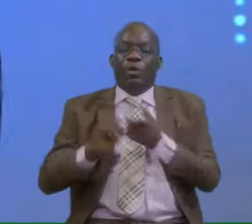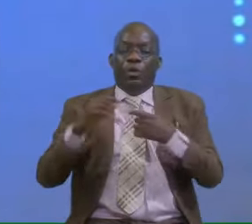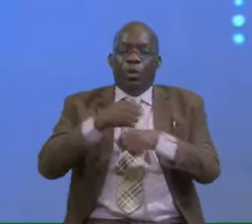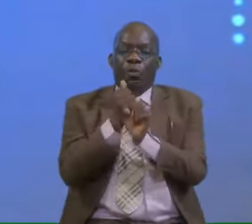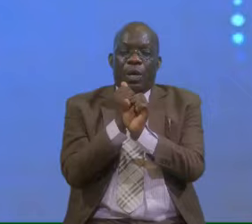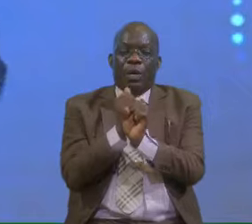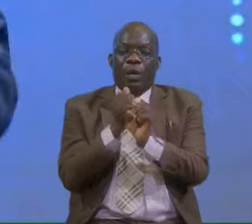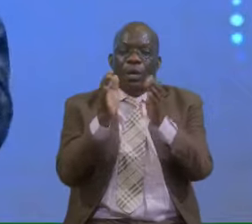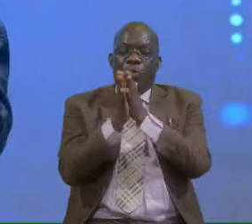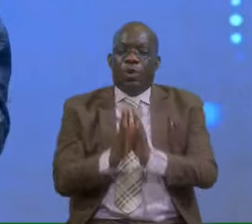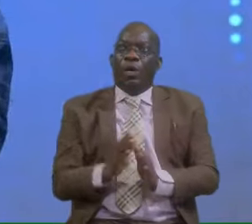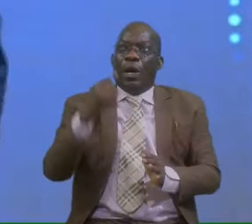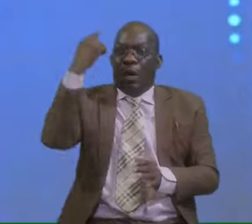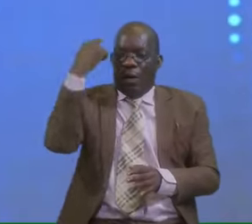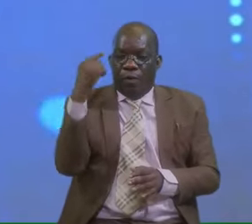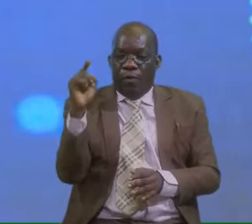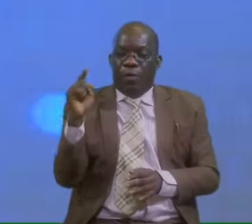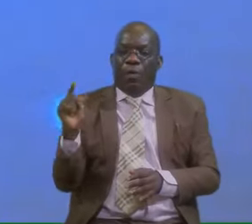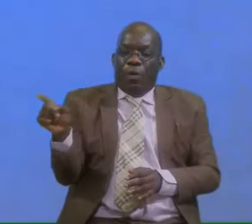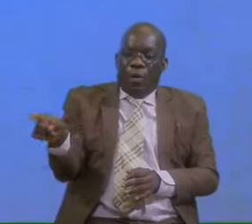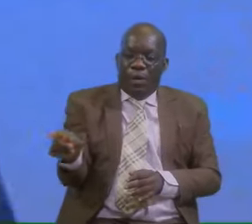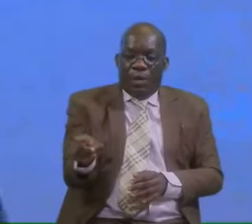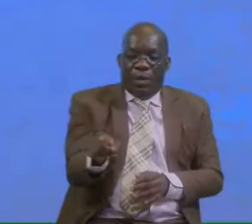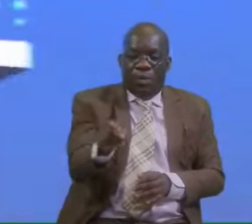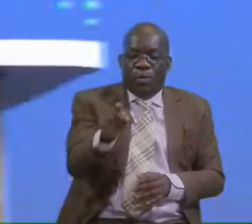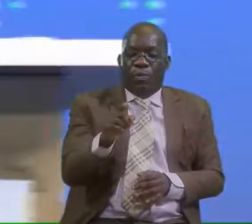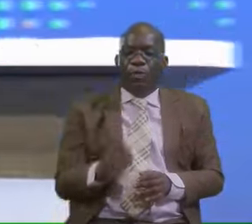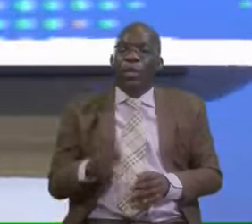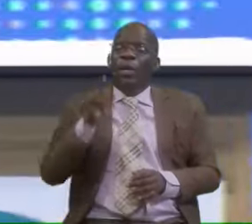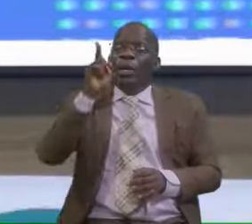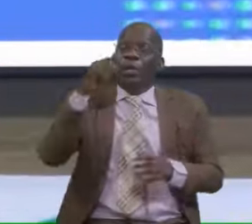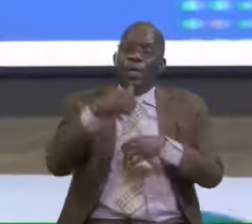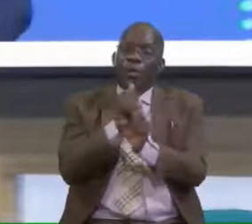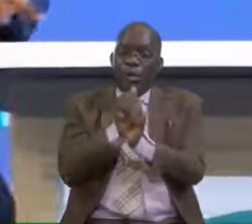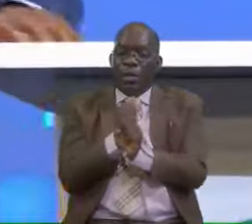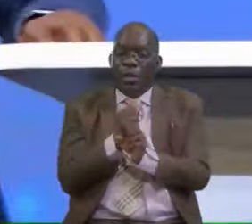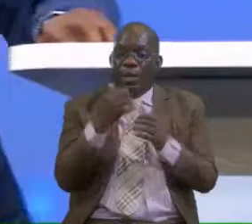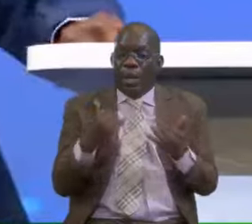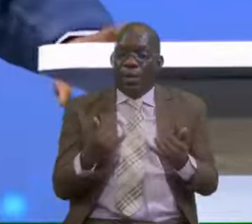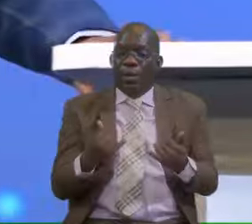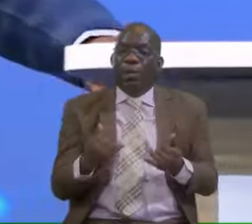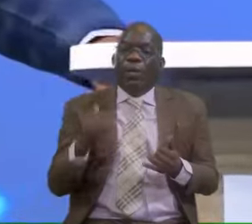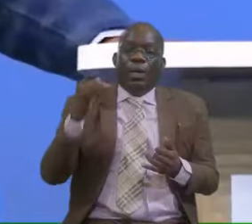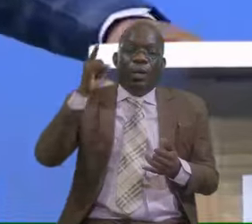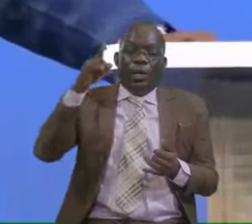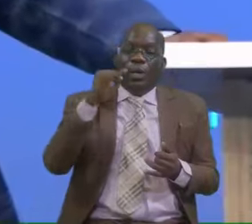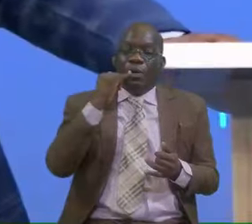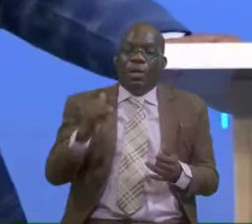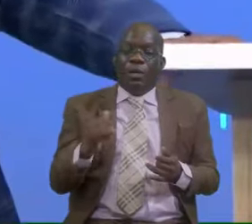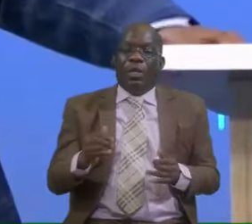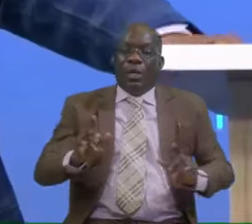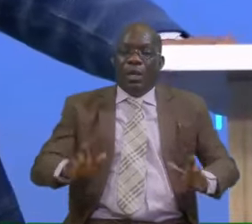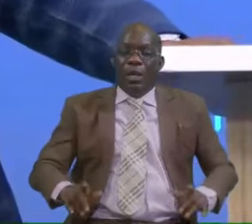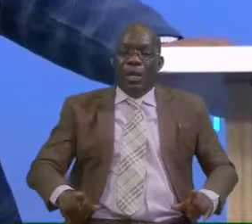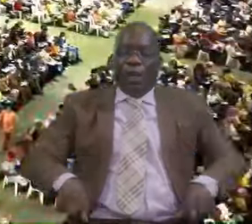make intercession for them. He makes right now, he's living on high, at the